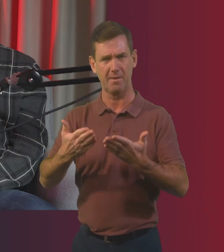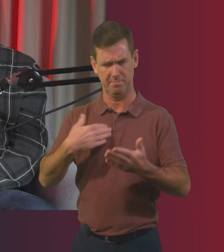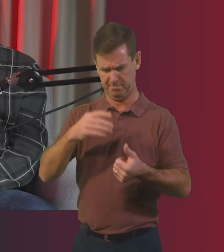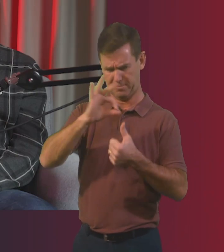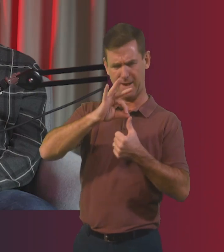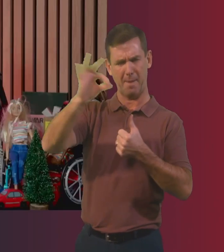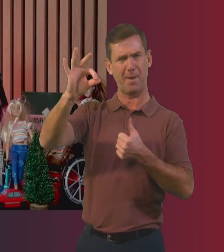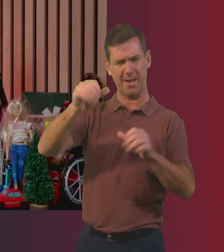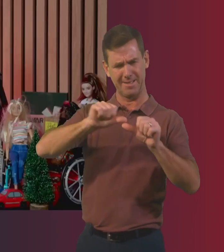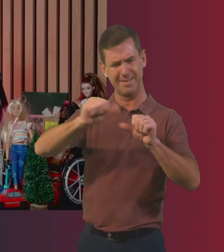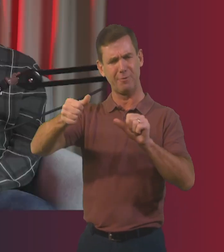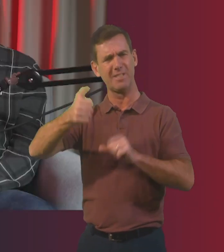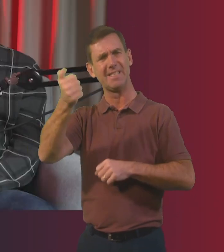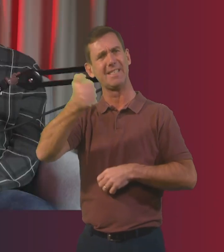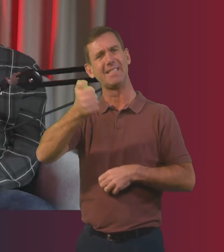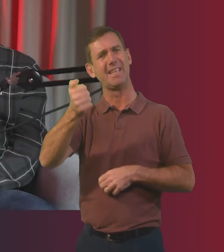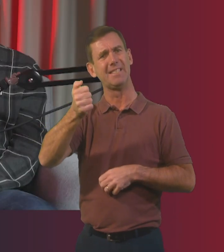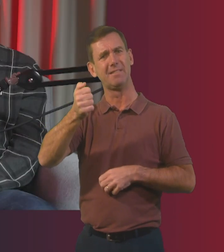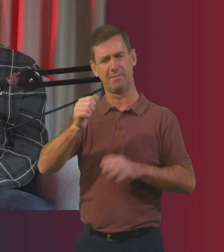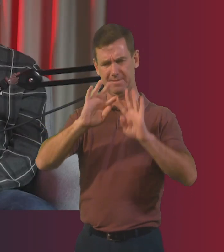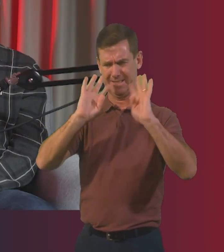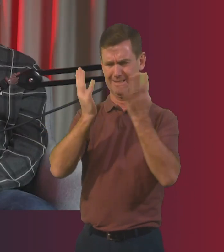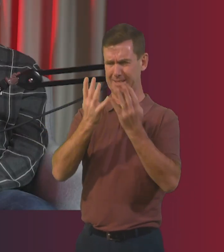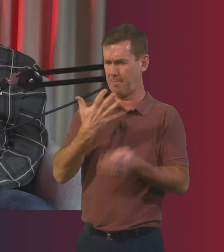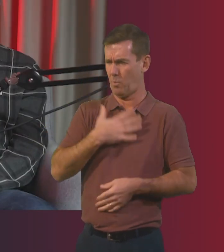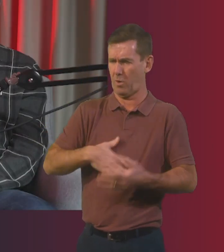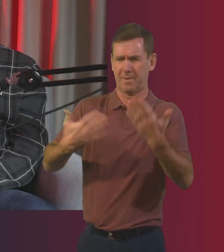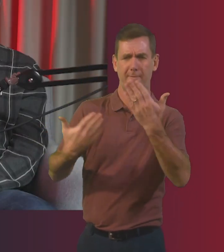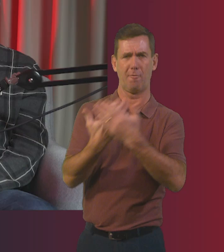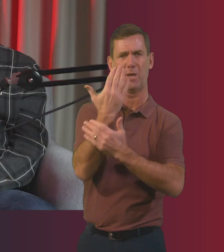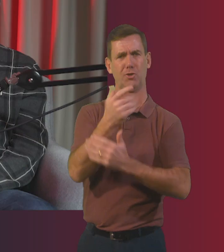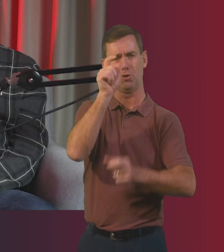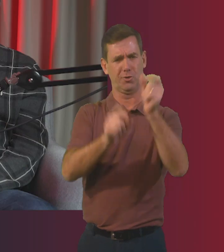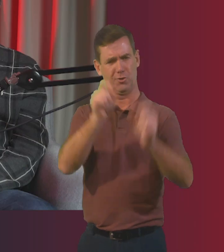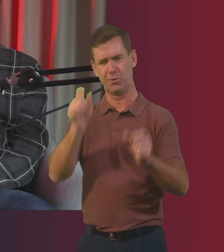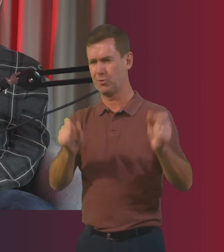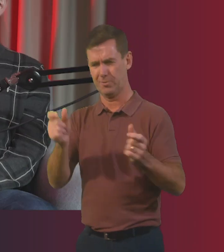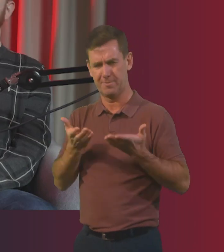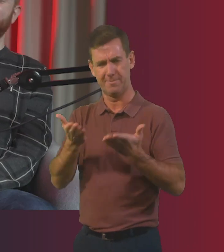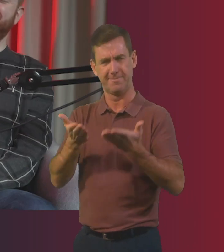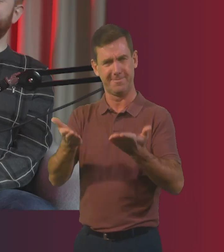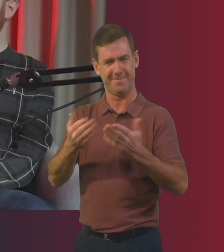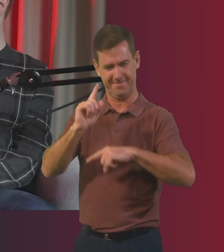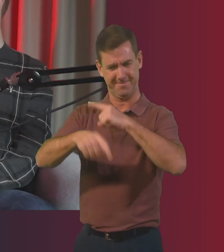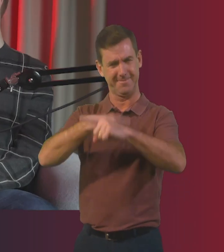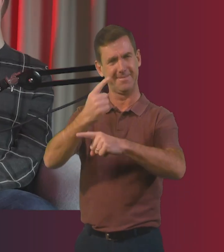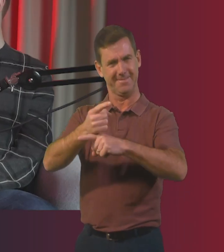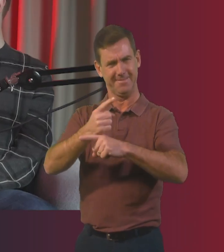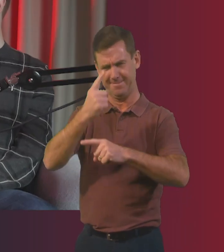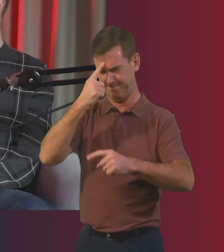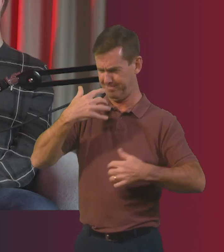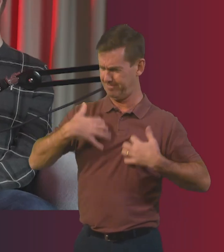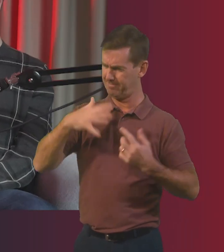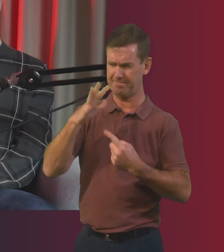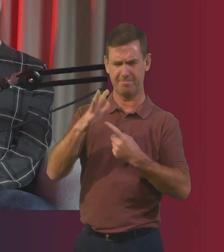Bake Off are now open. The casting team are looking for a fresh batch of bakers, mouthful, for 2025 and are passionate about reaching out